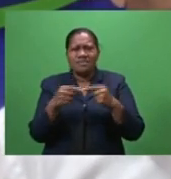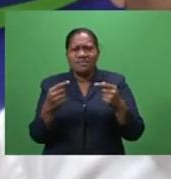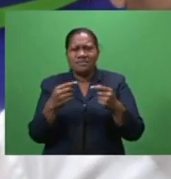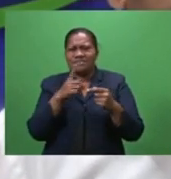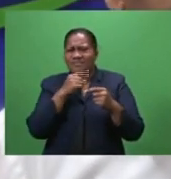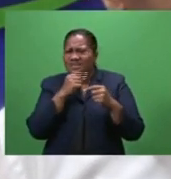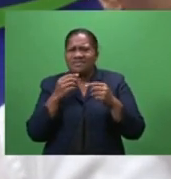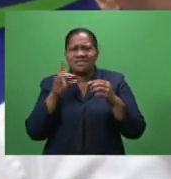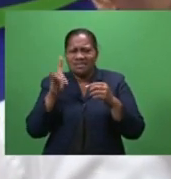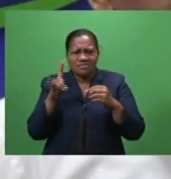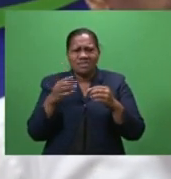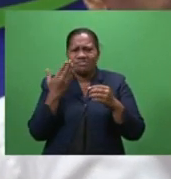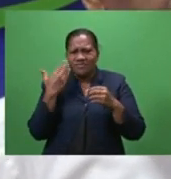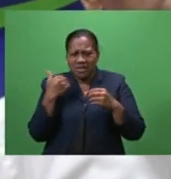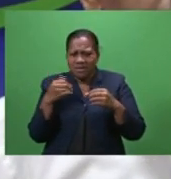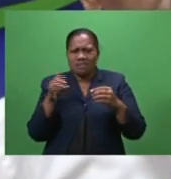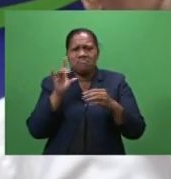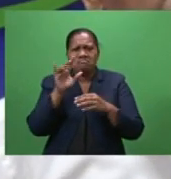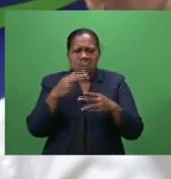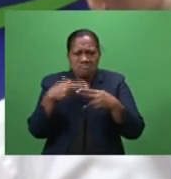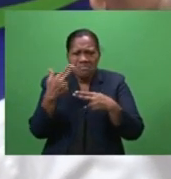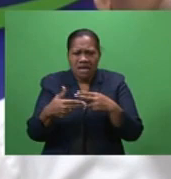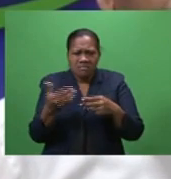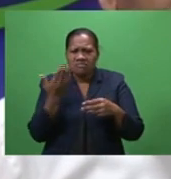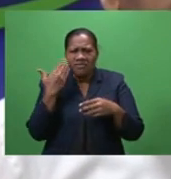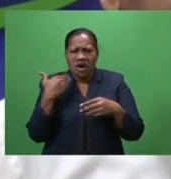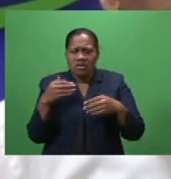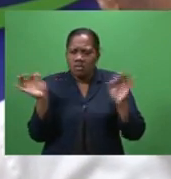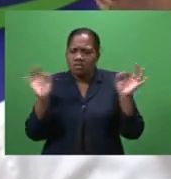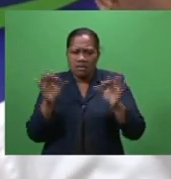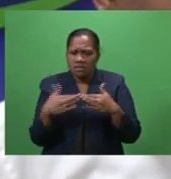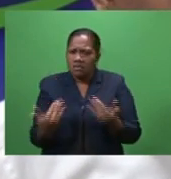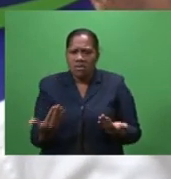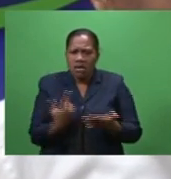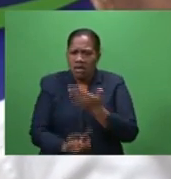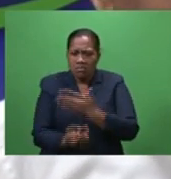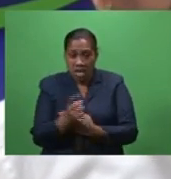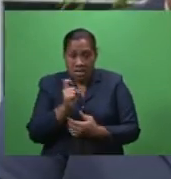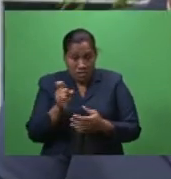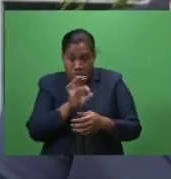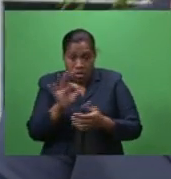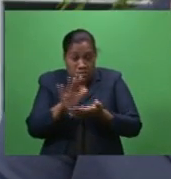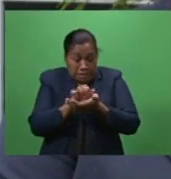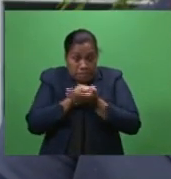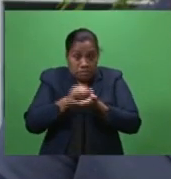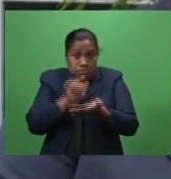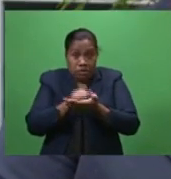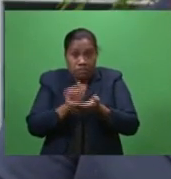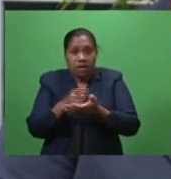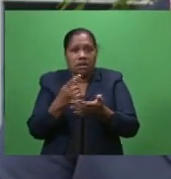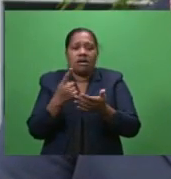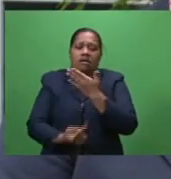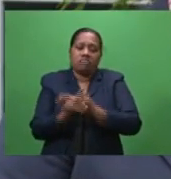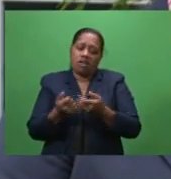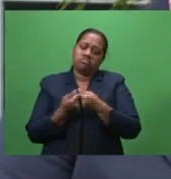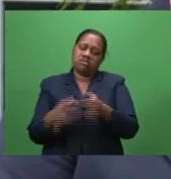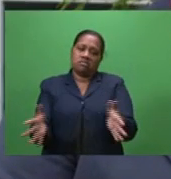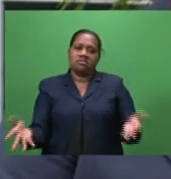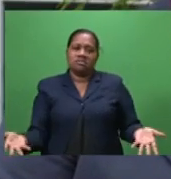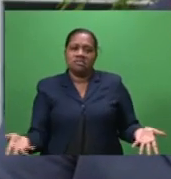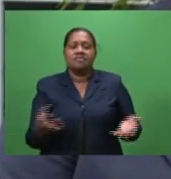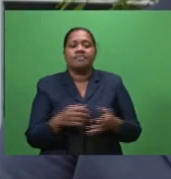biodiversity around biodiversity. If we don't innovate, we're losing on it. The Agriculture Ministry launched